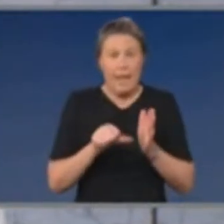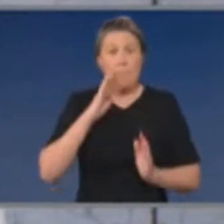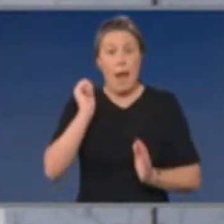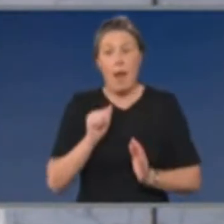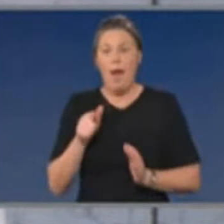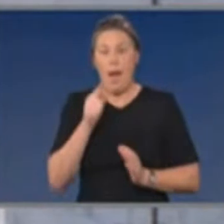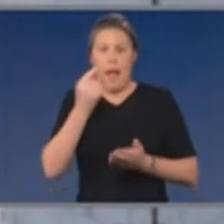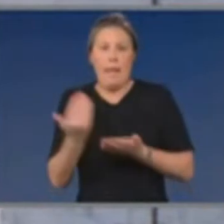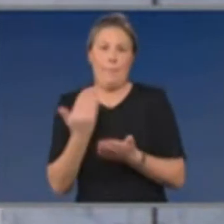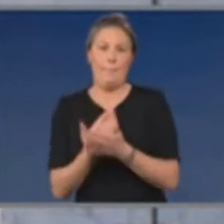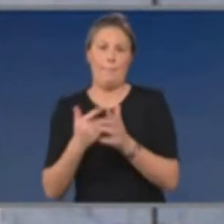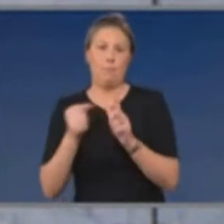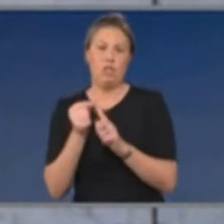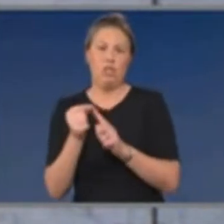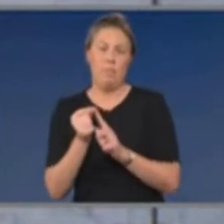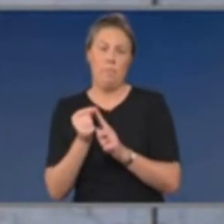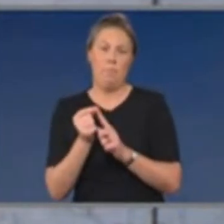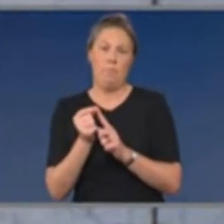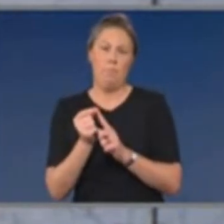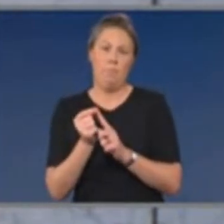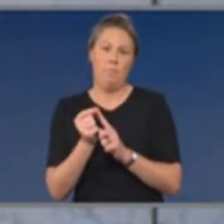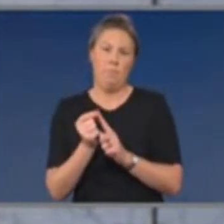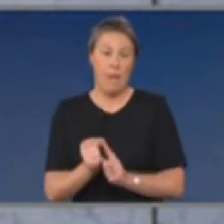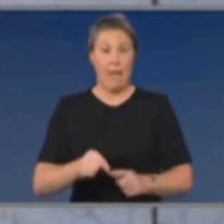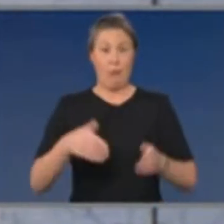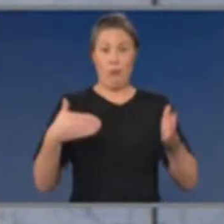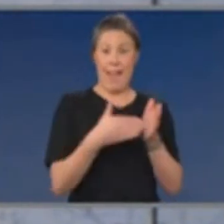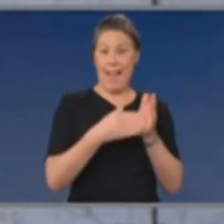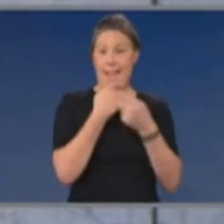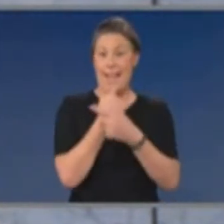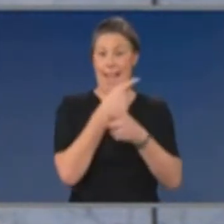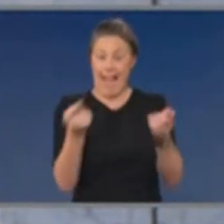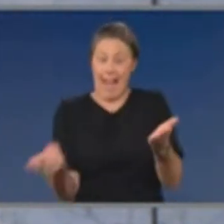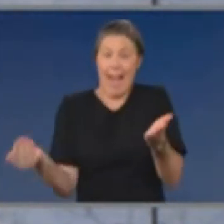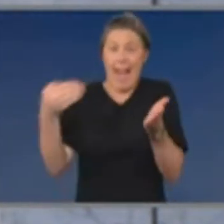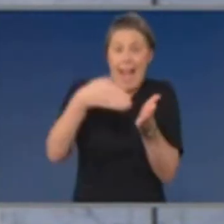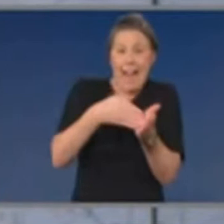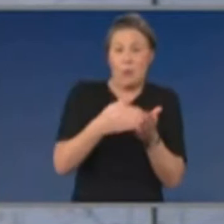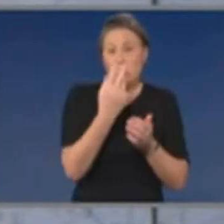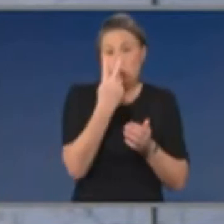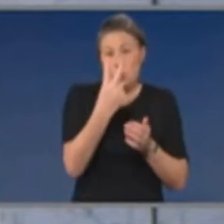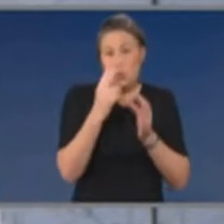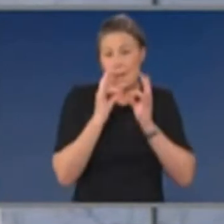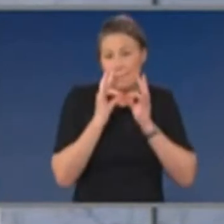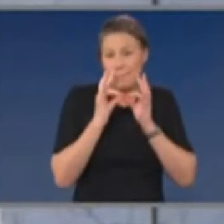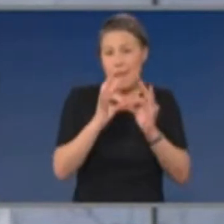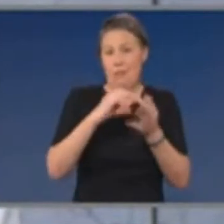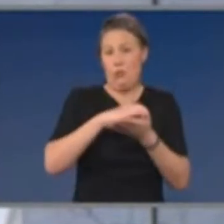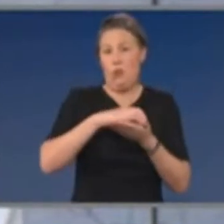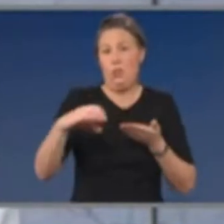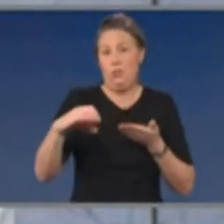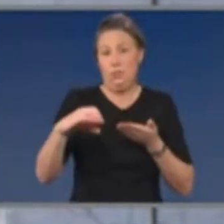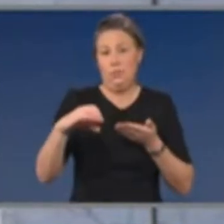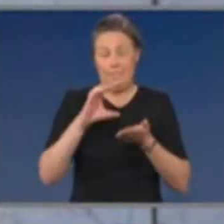what we're announcing today is a further $2 billion investment in Australians and in their skills